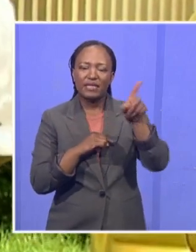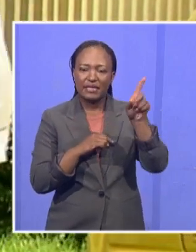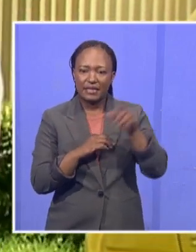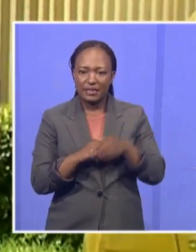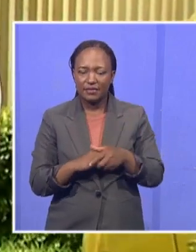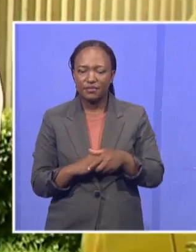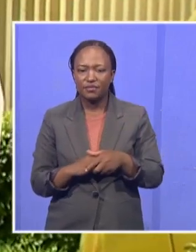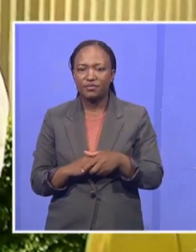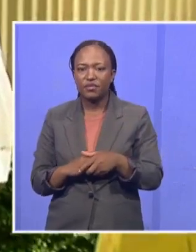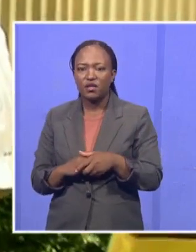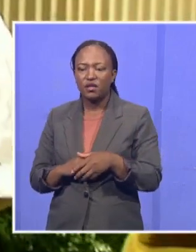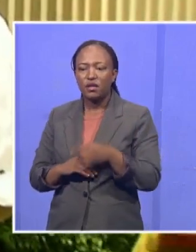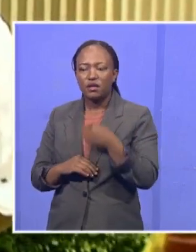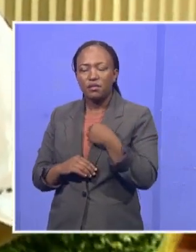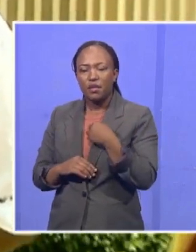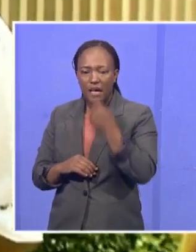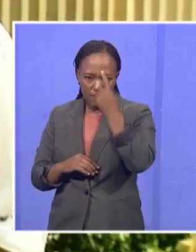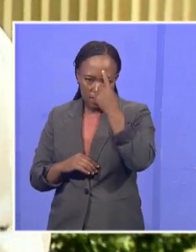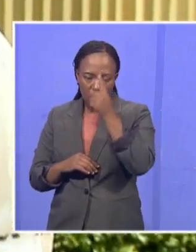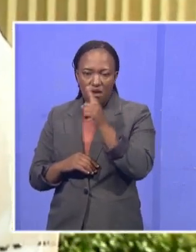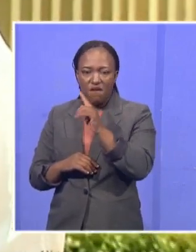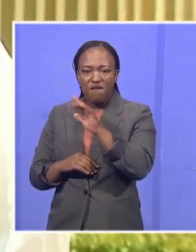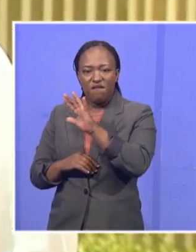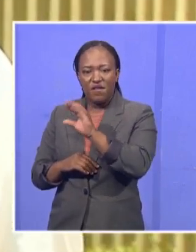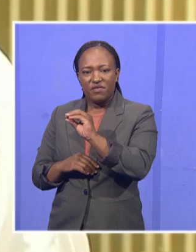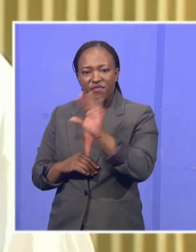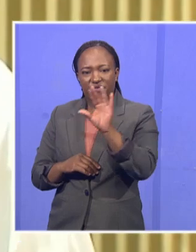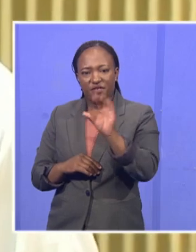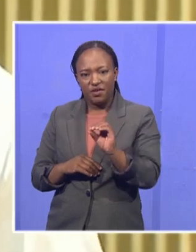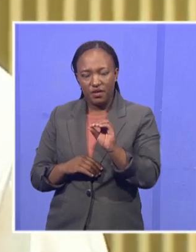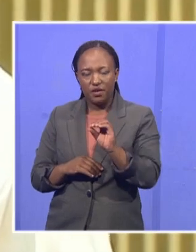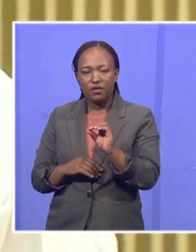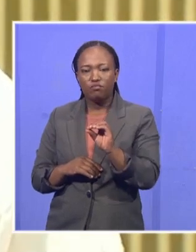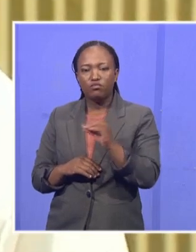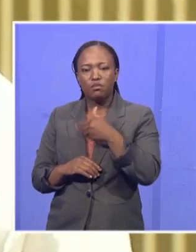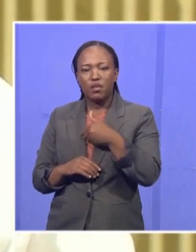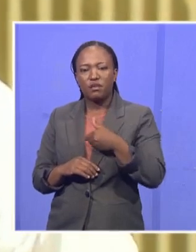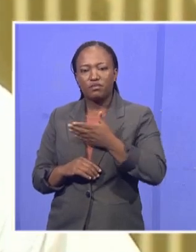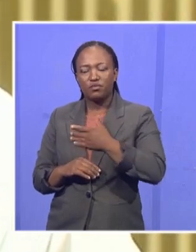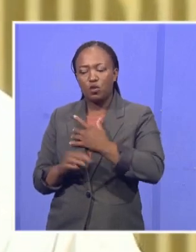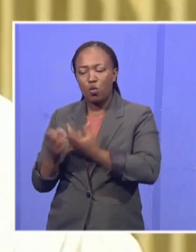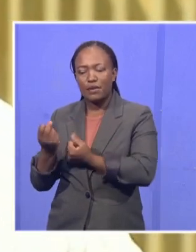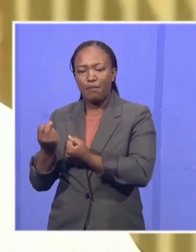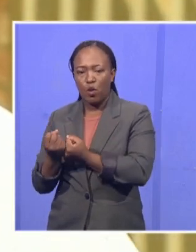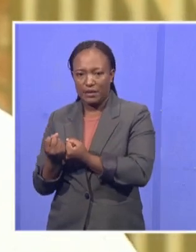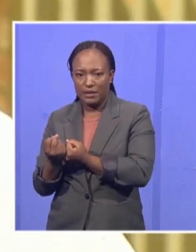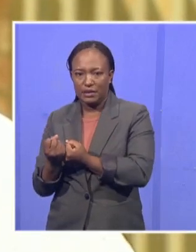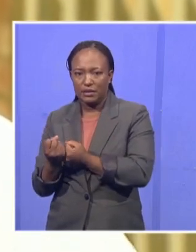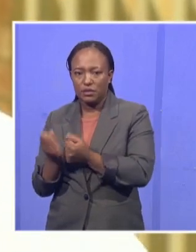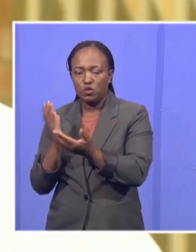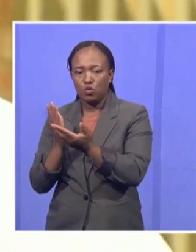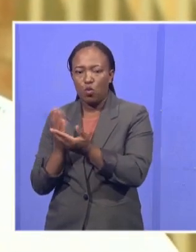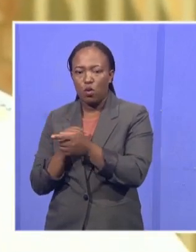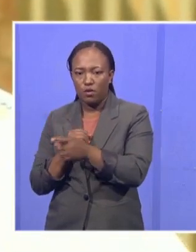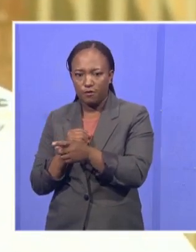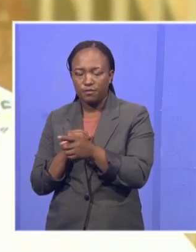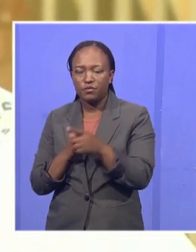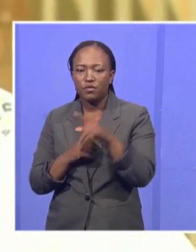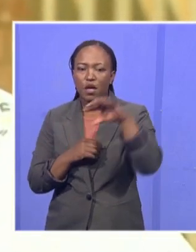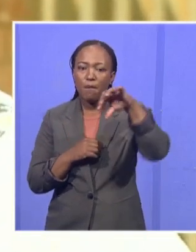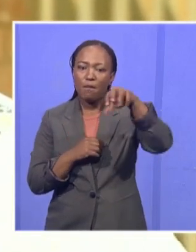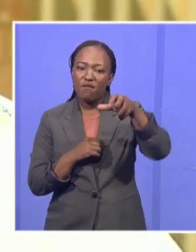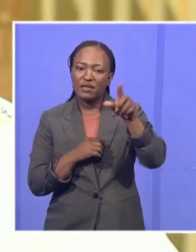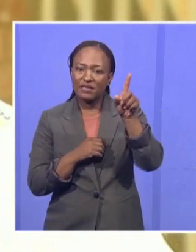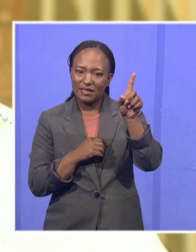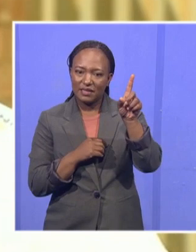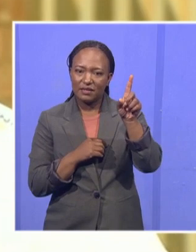it's a 50-50 situation in terms of parents supporting the school and those not supporting the school. In terms of the province, I think the